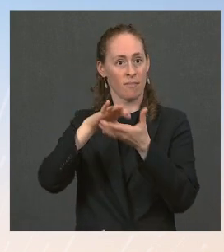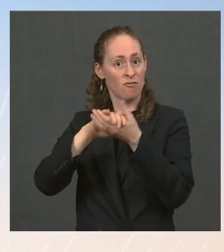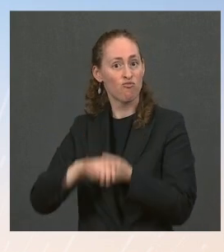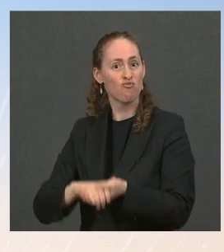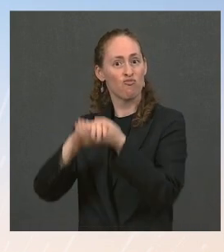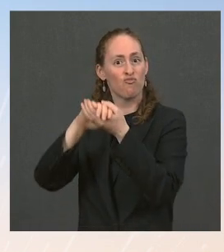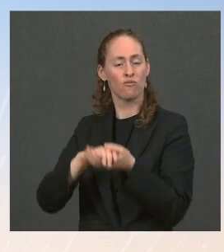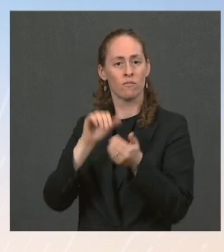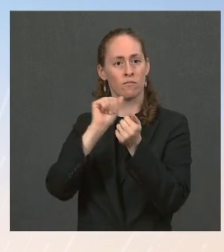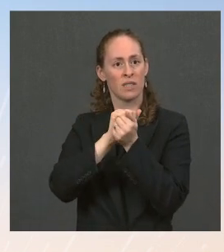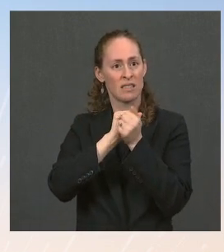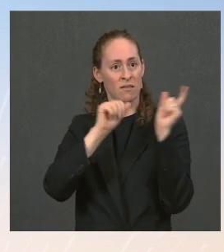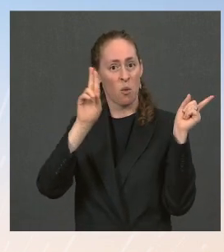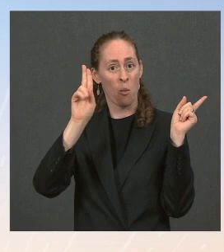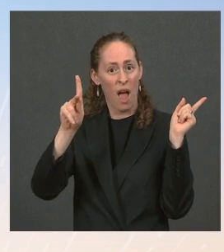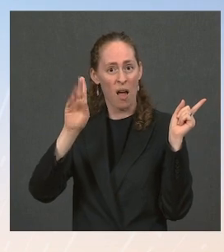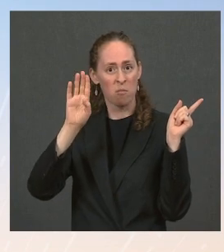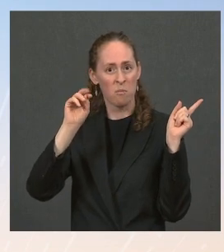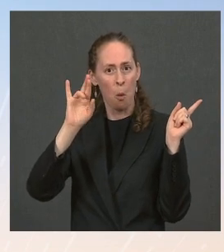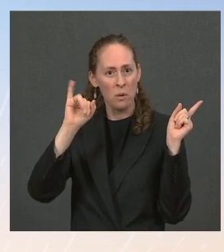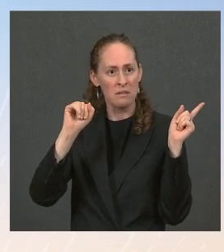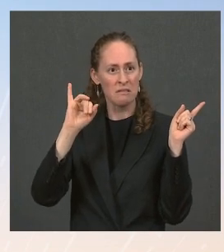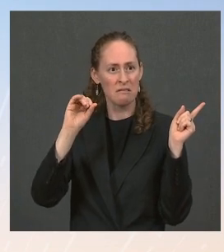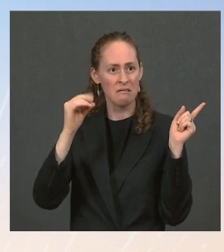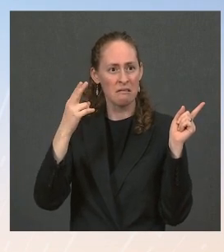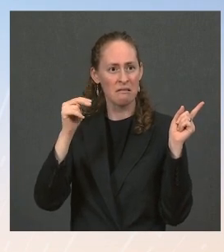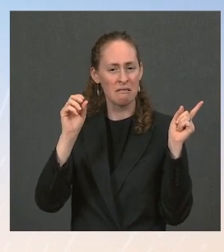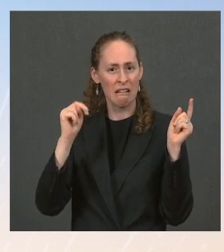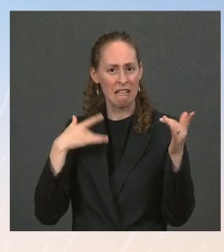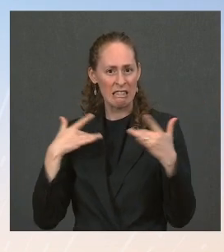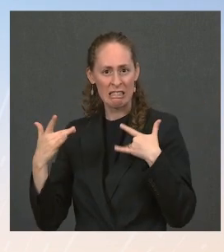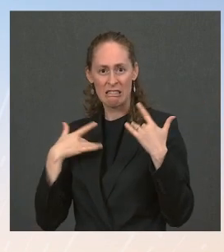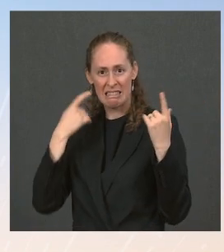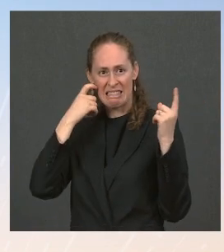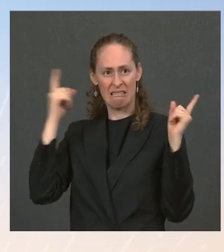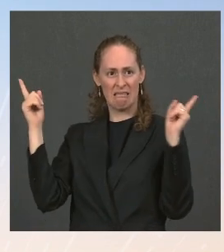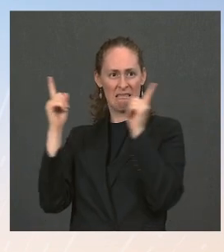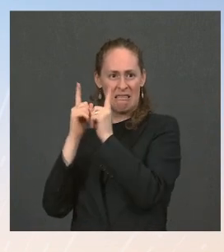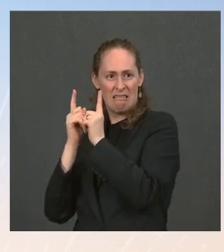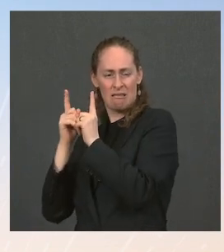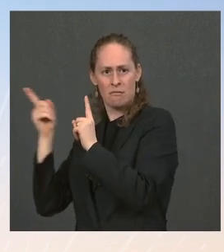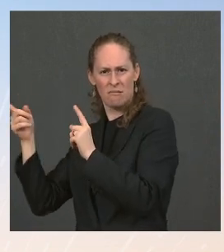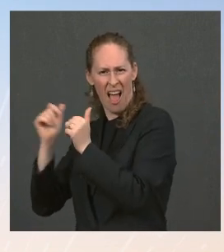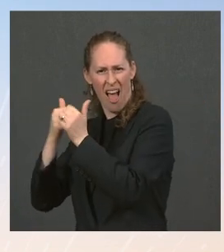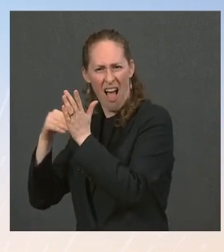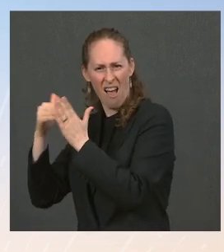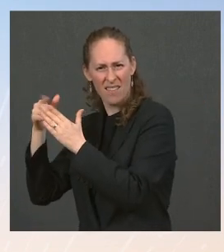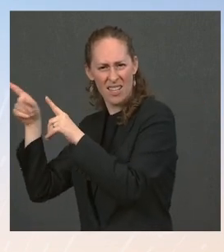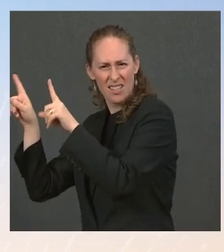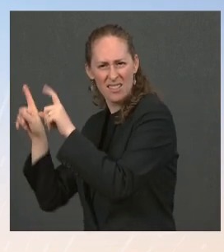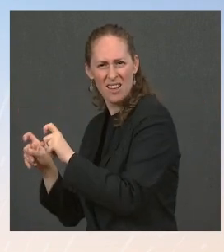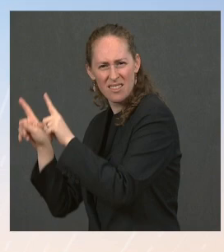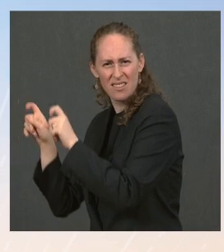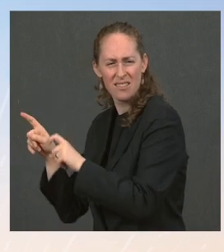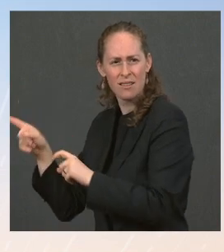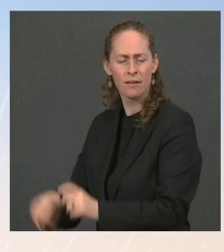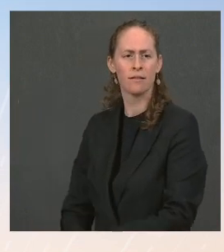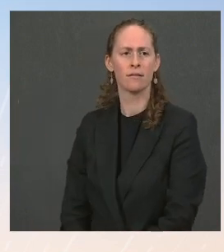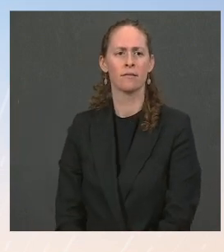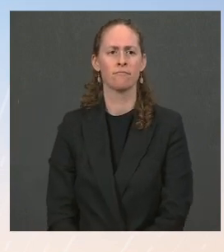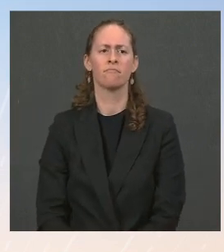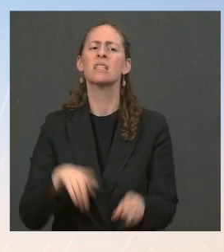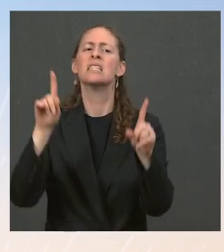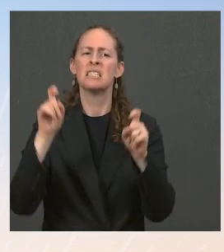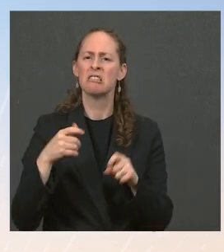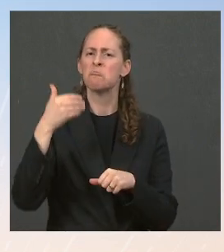White House about that? What, if anything's been done? How often the president is tested, and any updates? Sure. The president's tested regularly. I think I conveyed he was